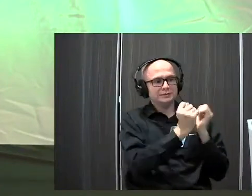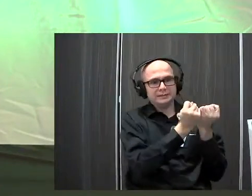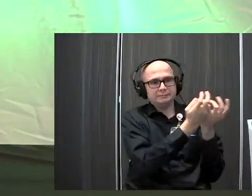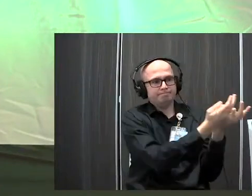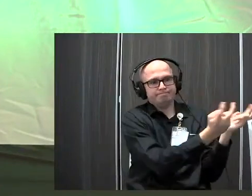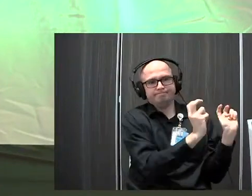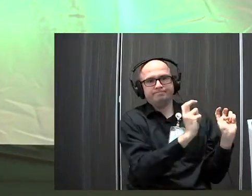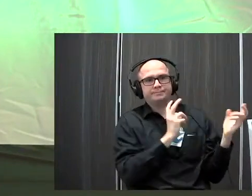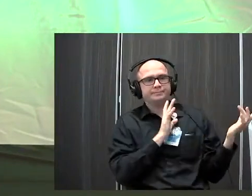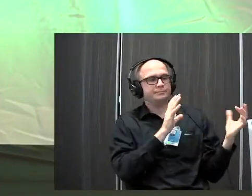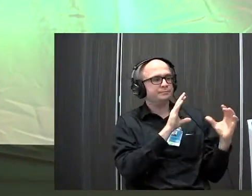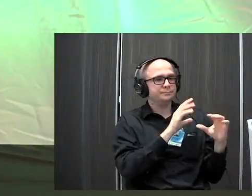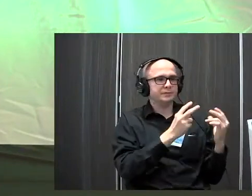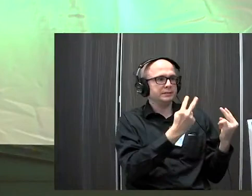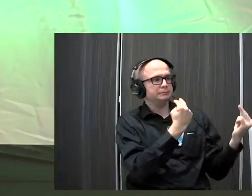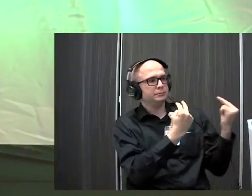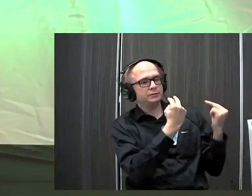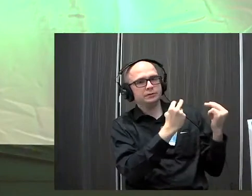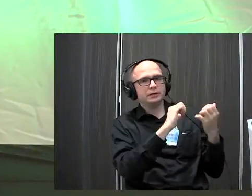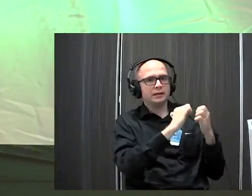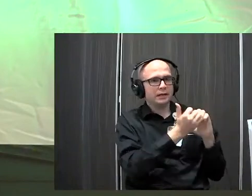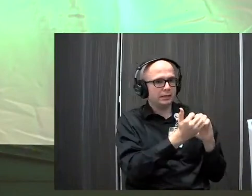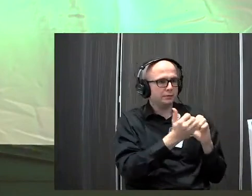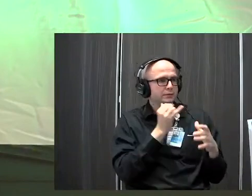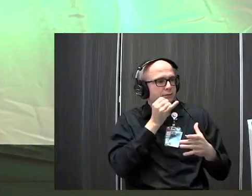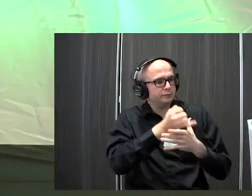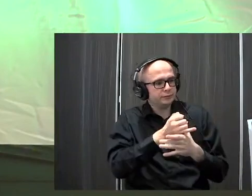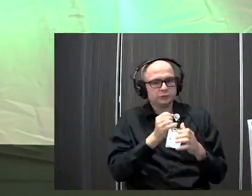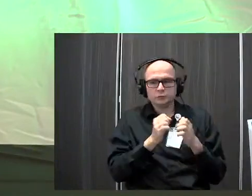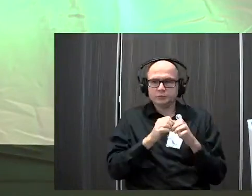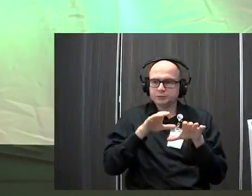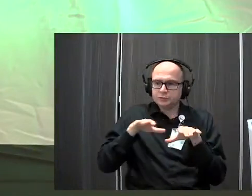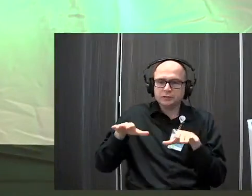and they can observe you implementing specific interventions with the child,